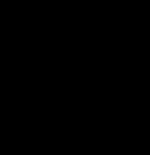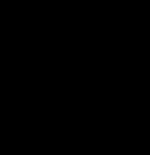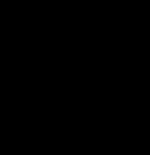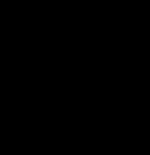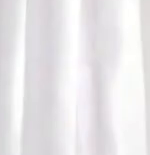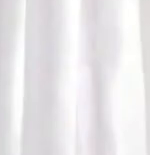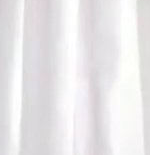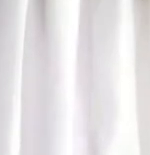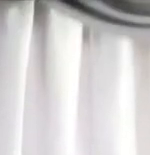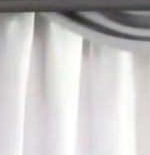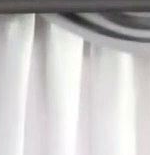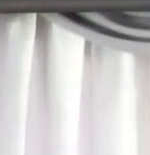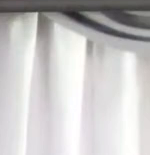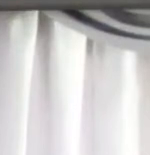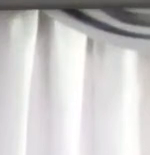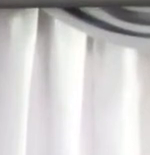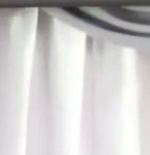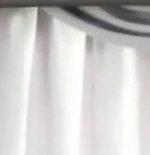Good morning, everyone.